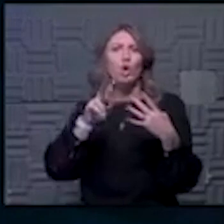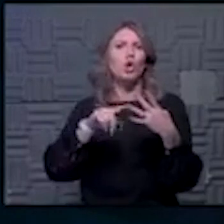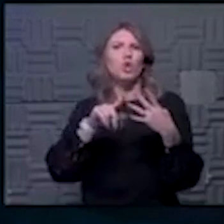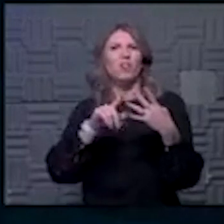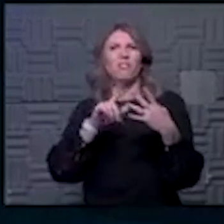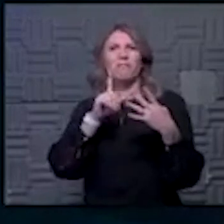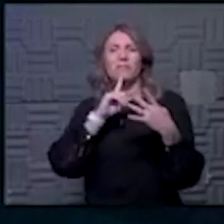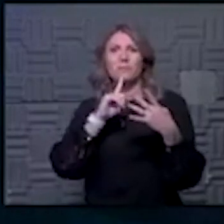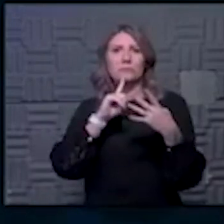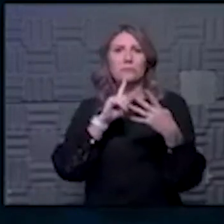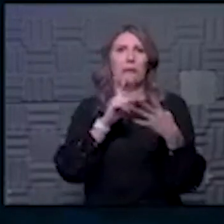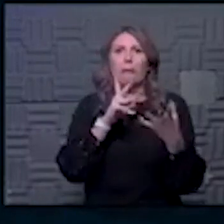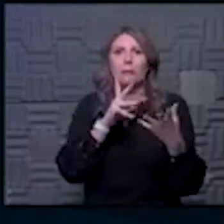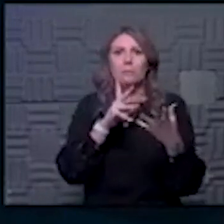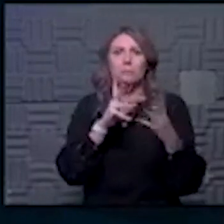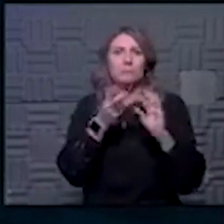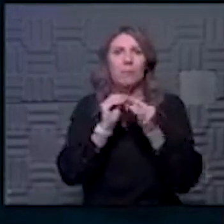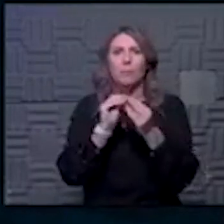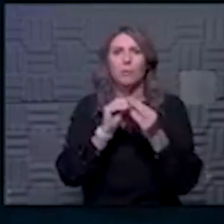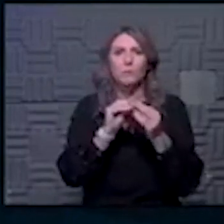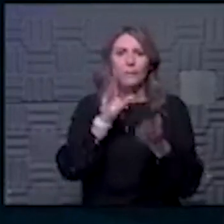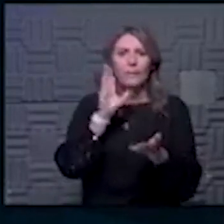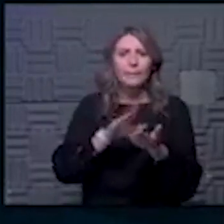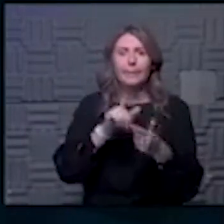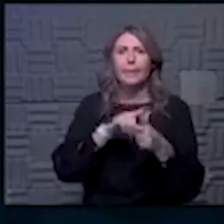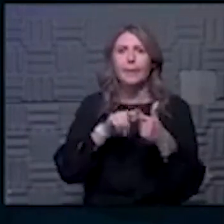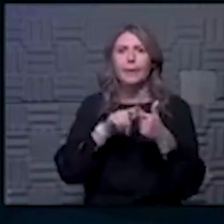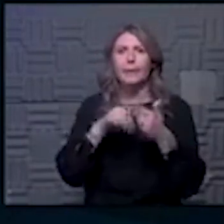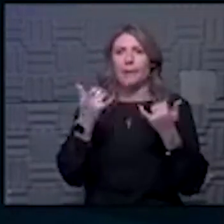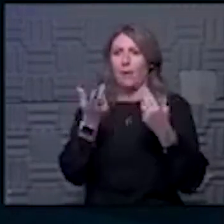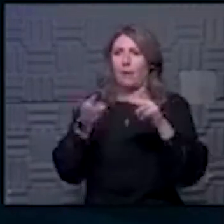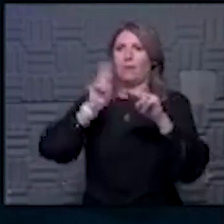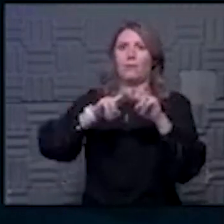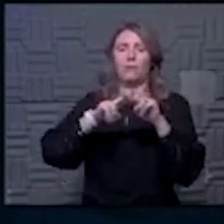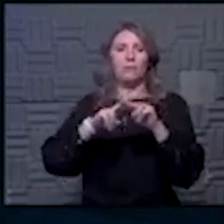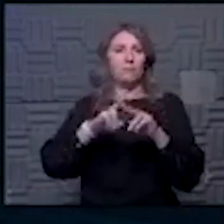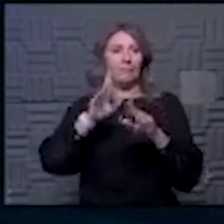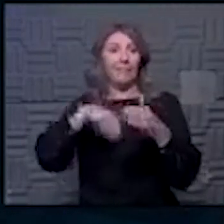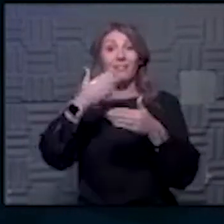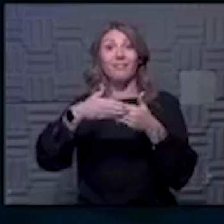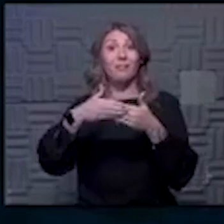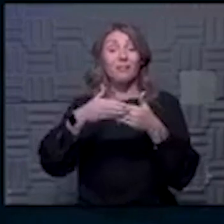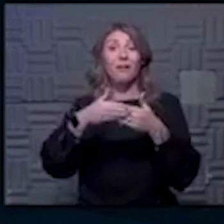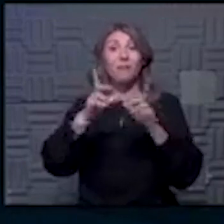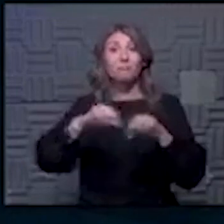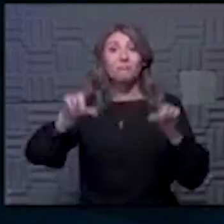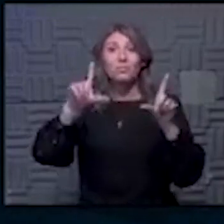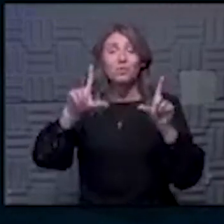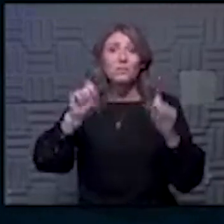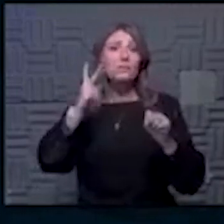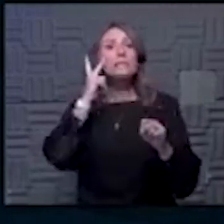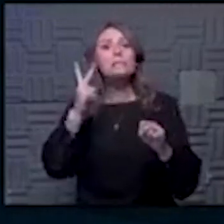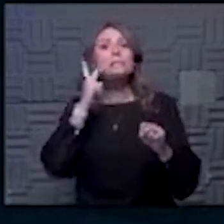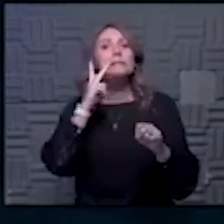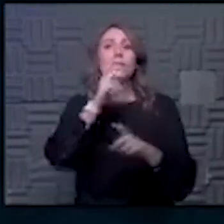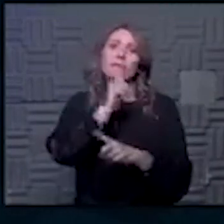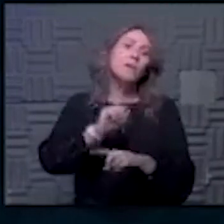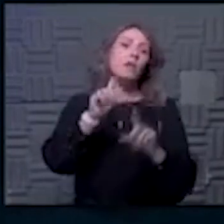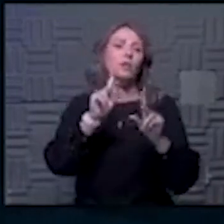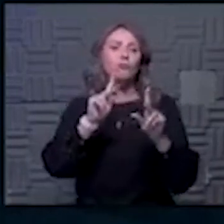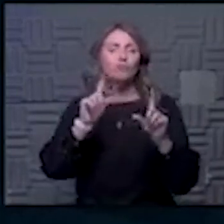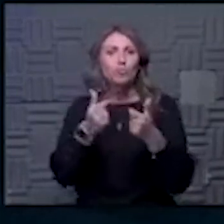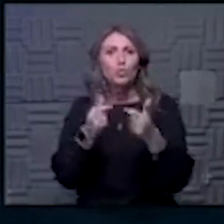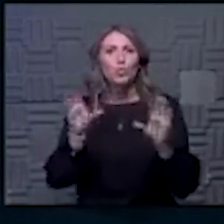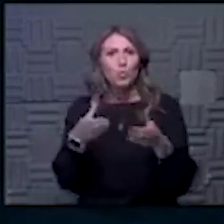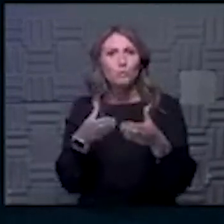certainly gone up. On the next slide, you can kind of see the age groups and what we've seen so